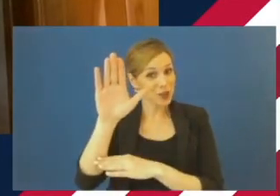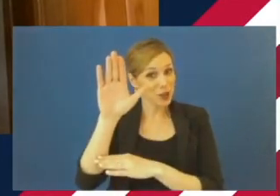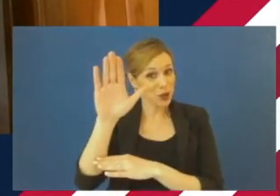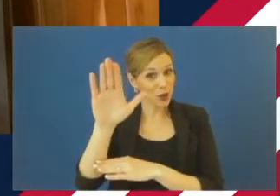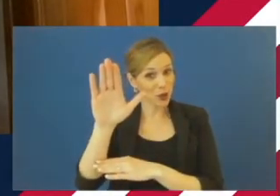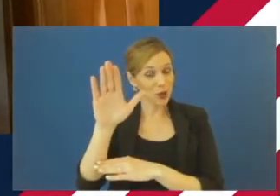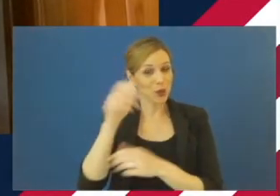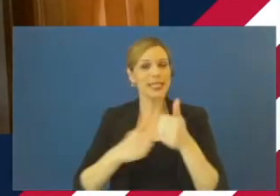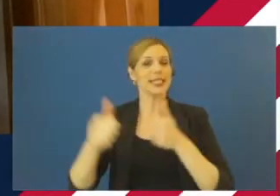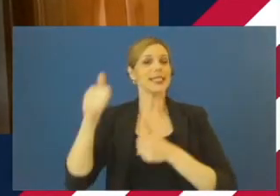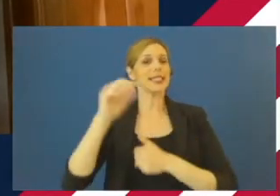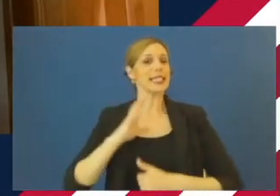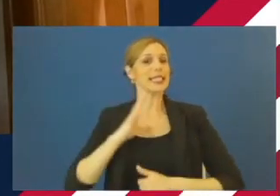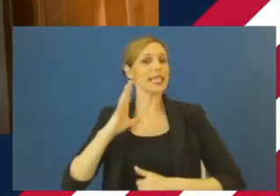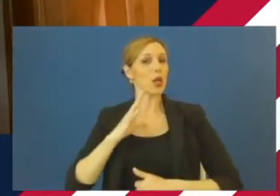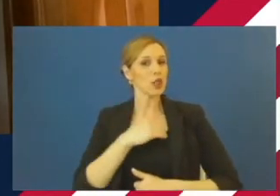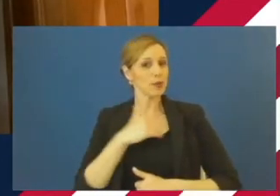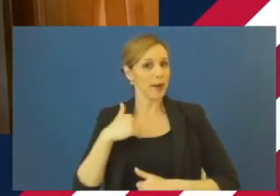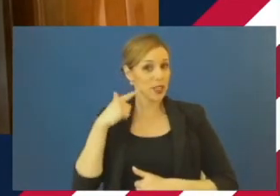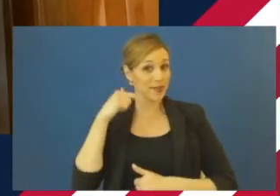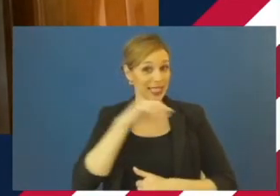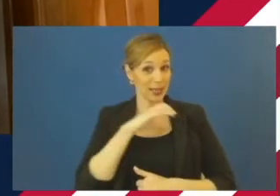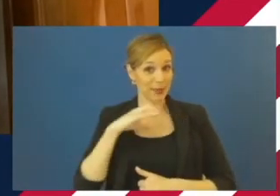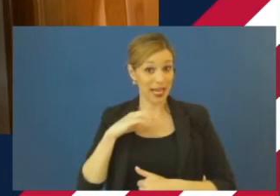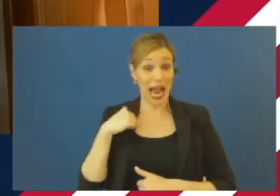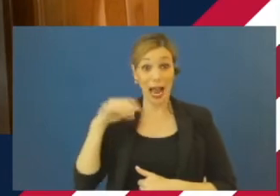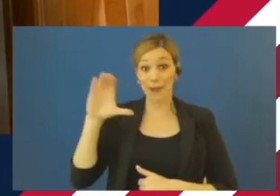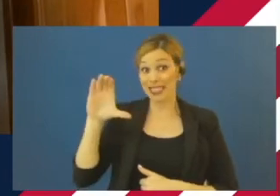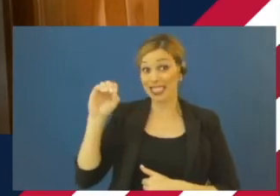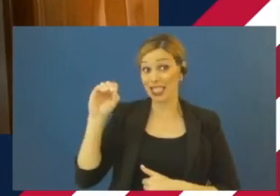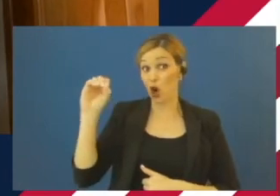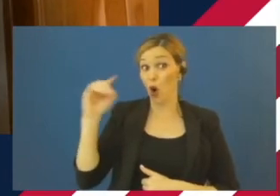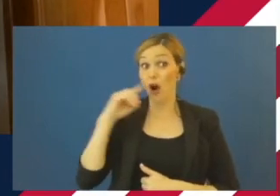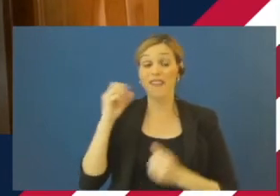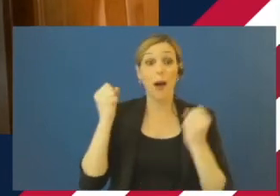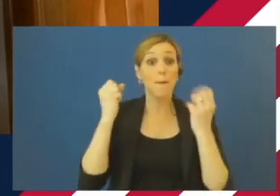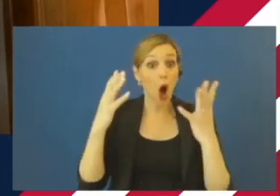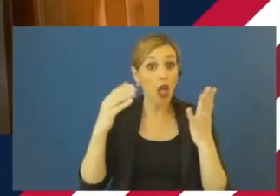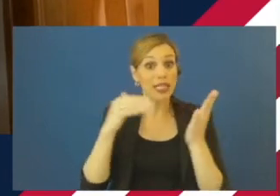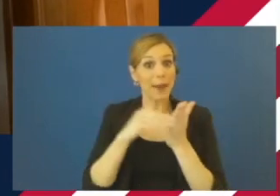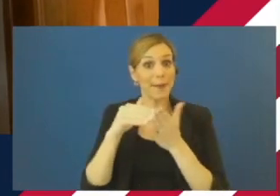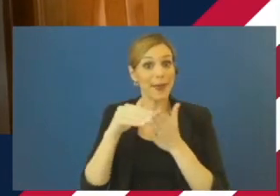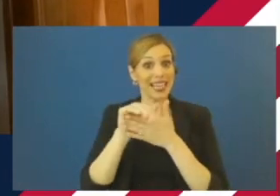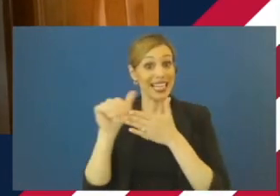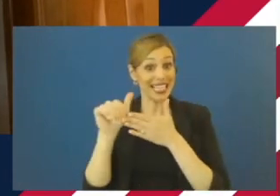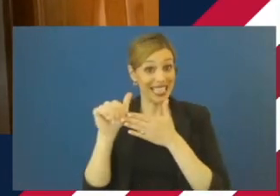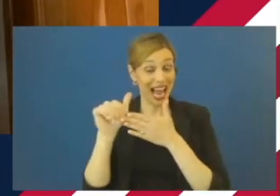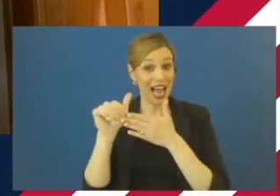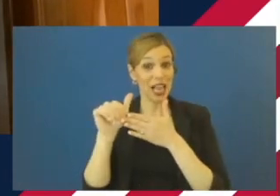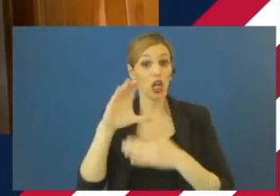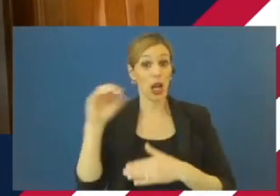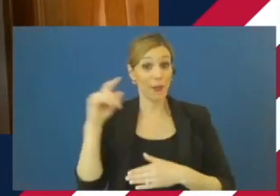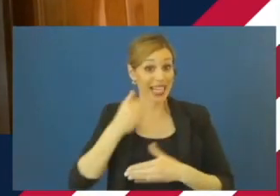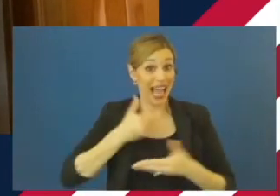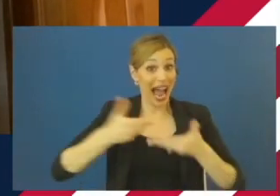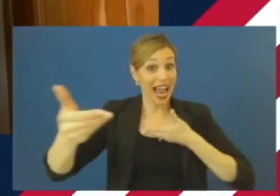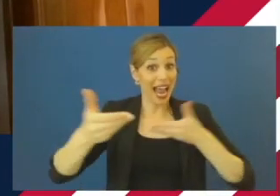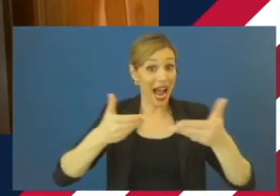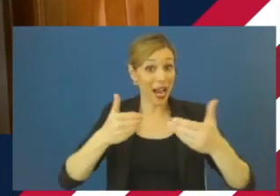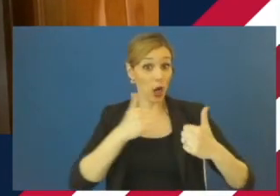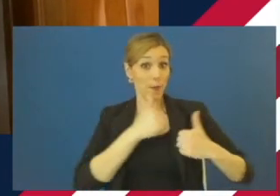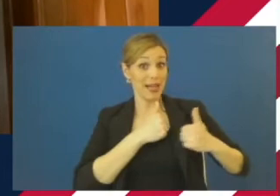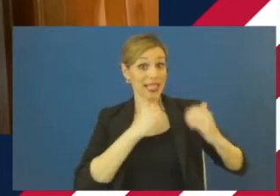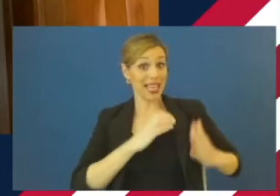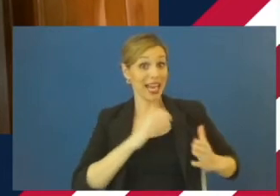name is Elizabeth Bryan. I'm a CEO of a multi-million-dollar company committed to hiring military spouses and veterans. I'm an Army spouse